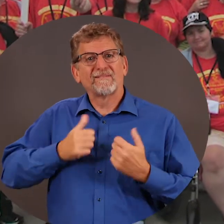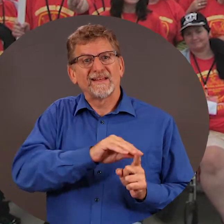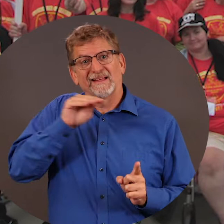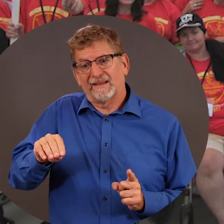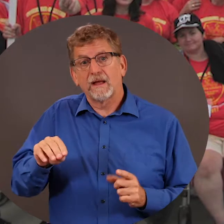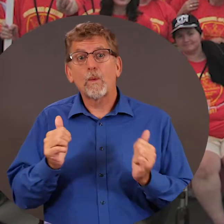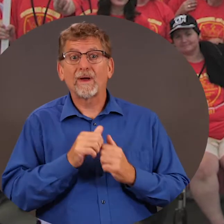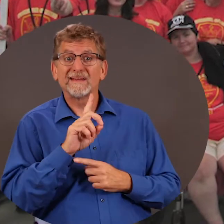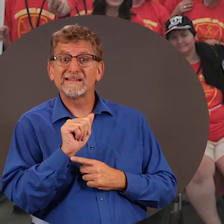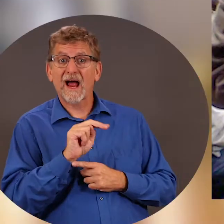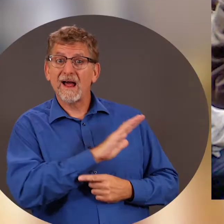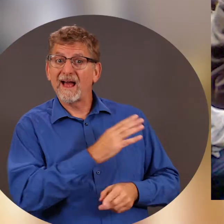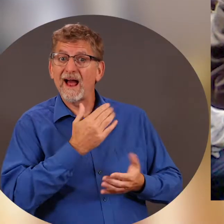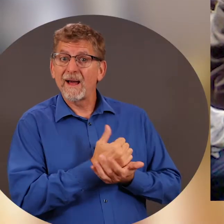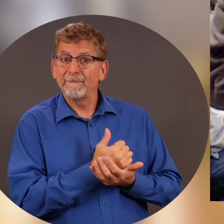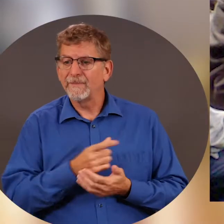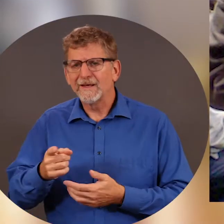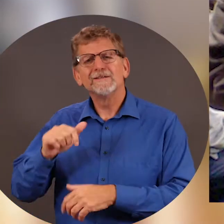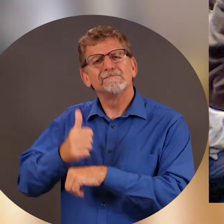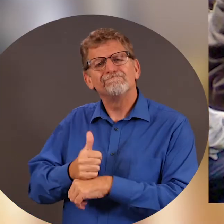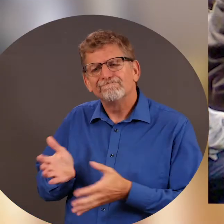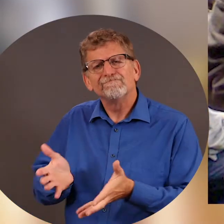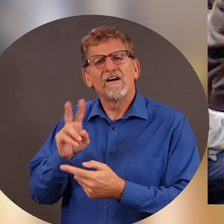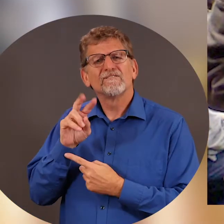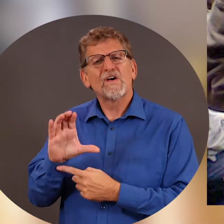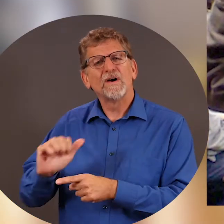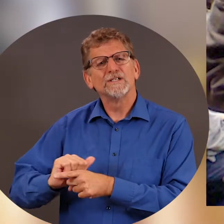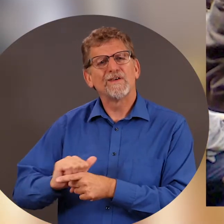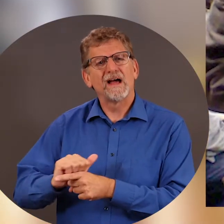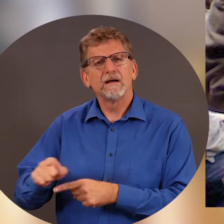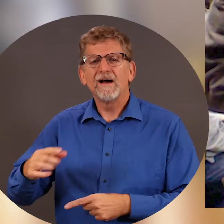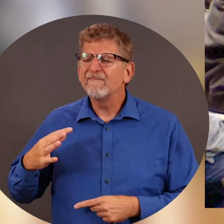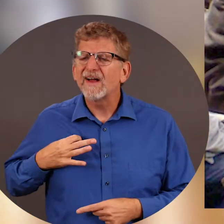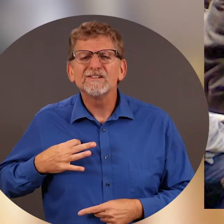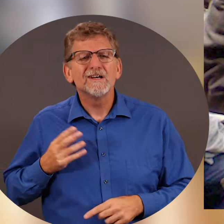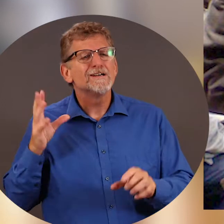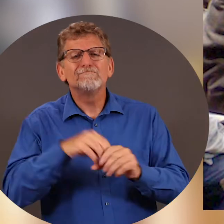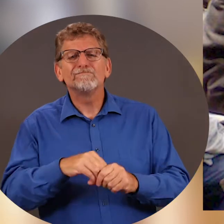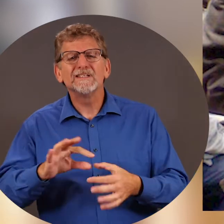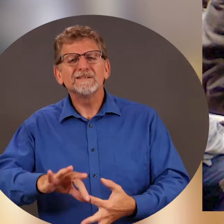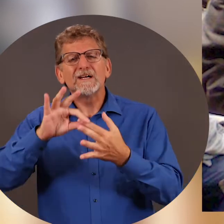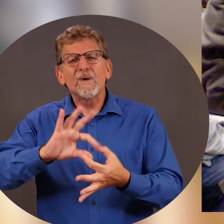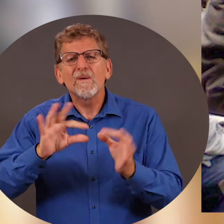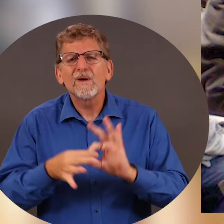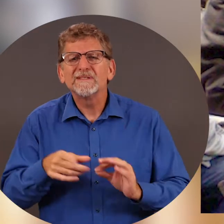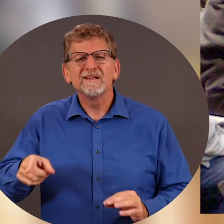exceptional technology skills. Jamie put together a resume and eventually found several part-time community